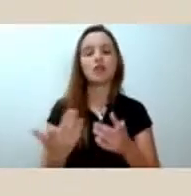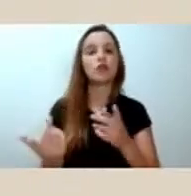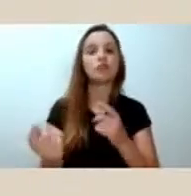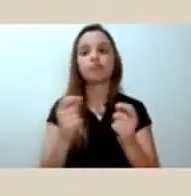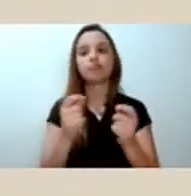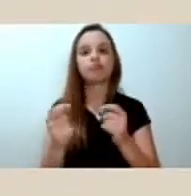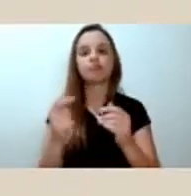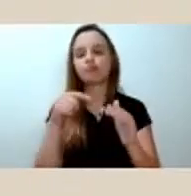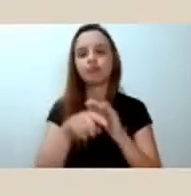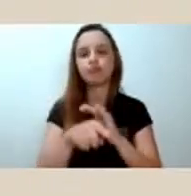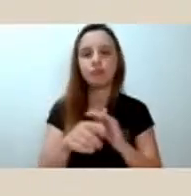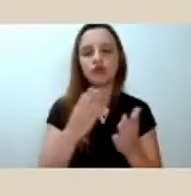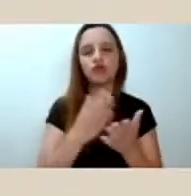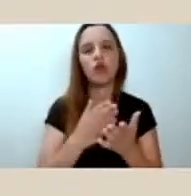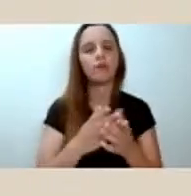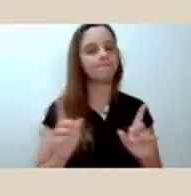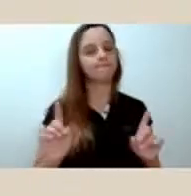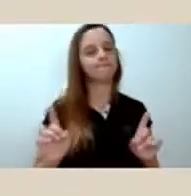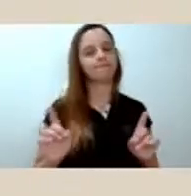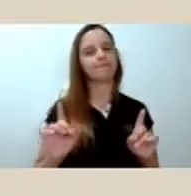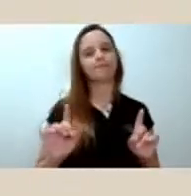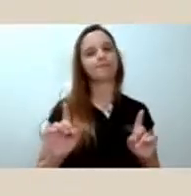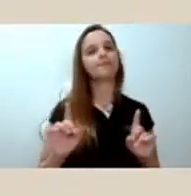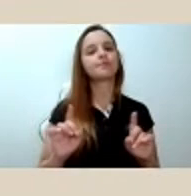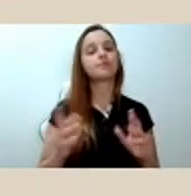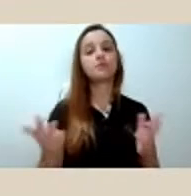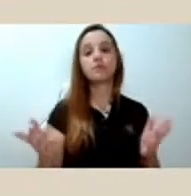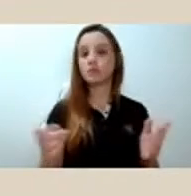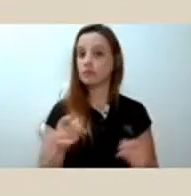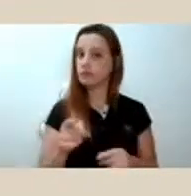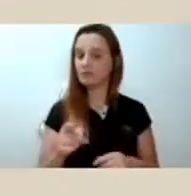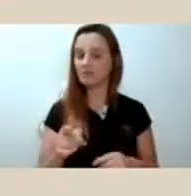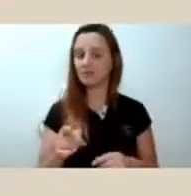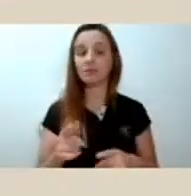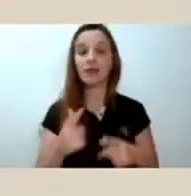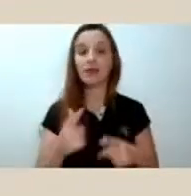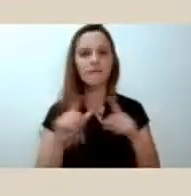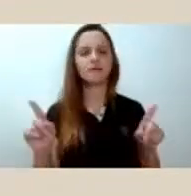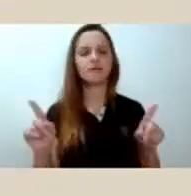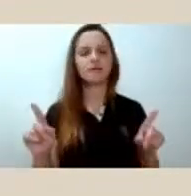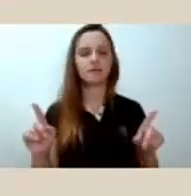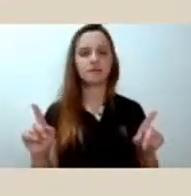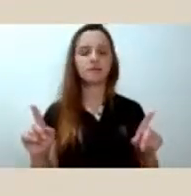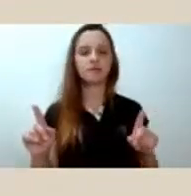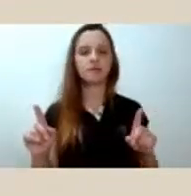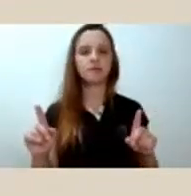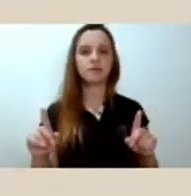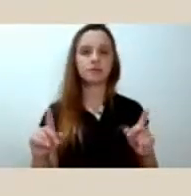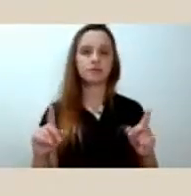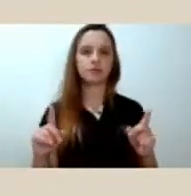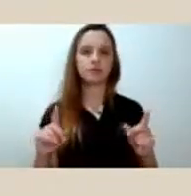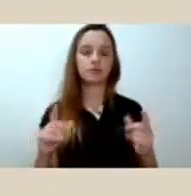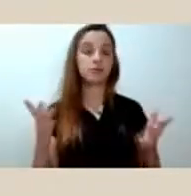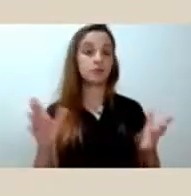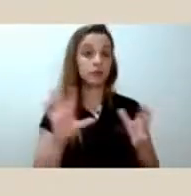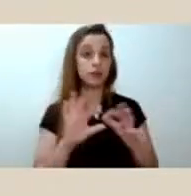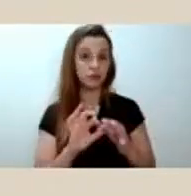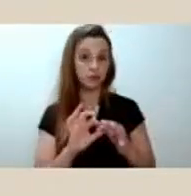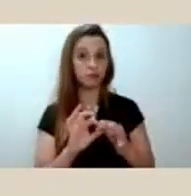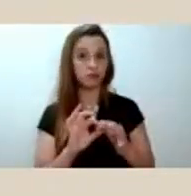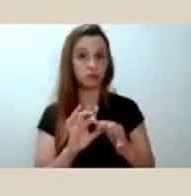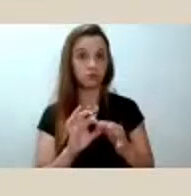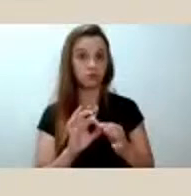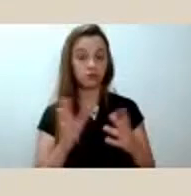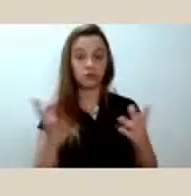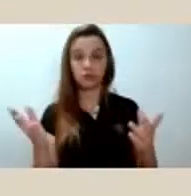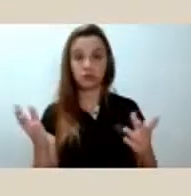school. And so it's very, very different in terms of, the subjective